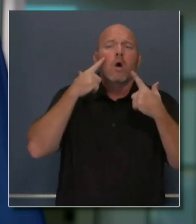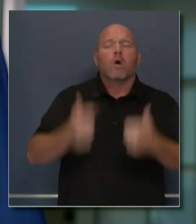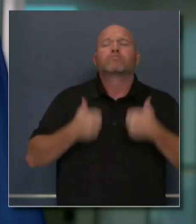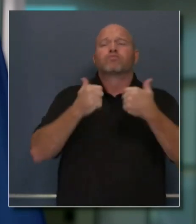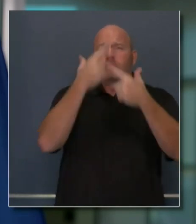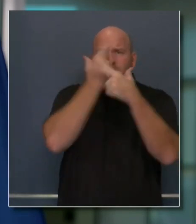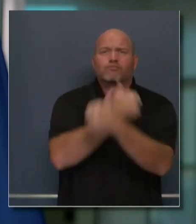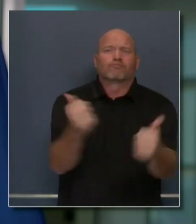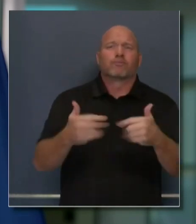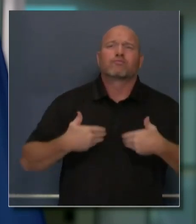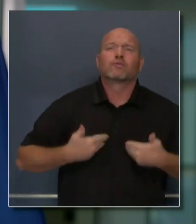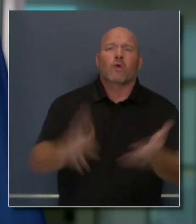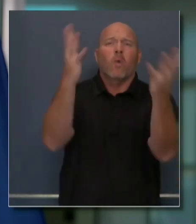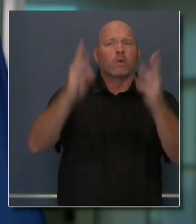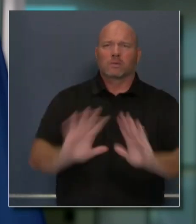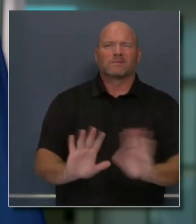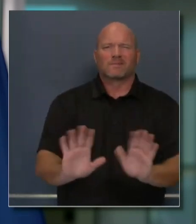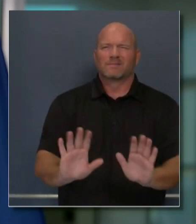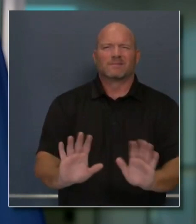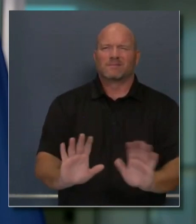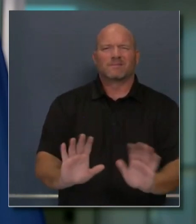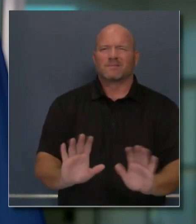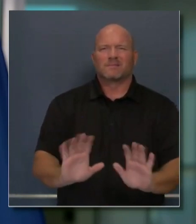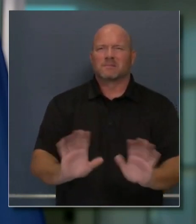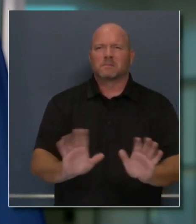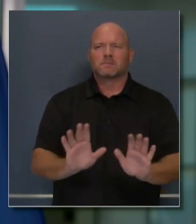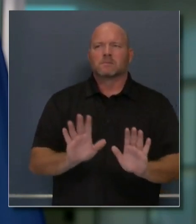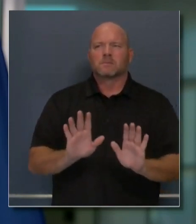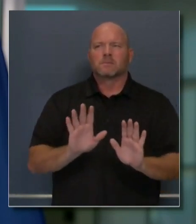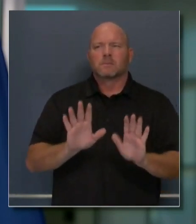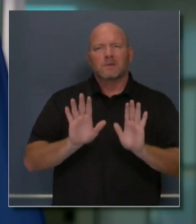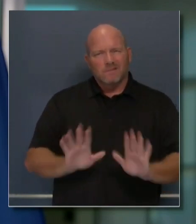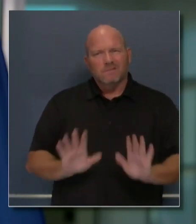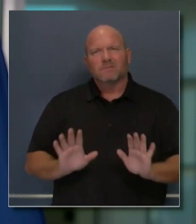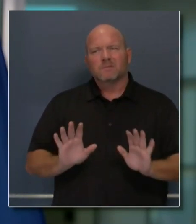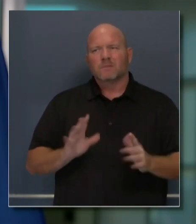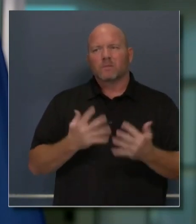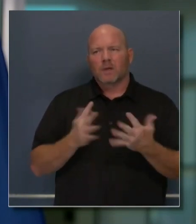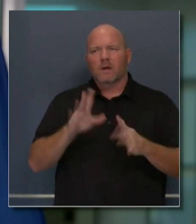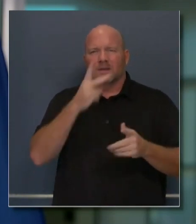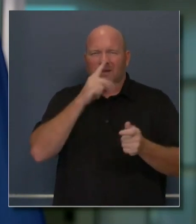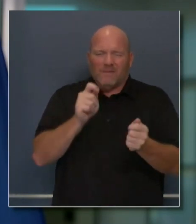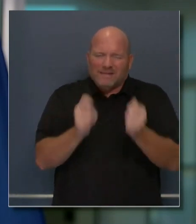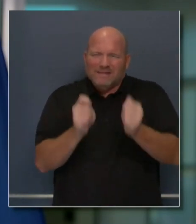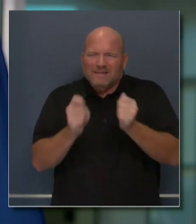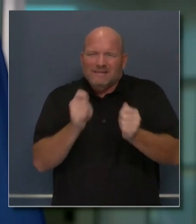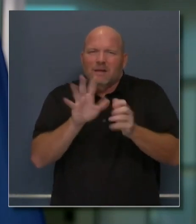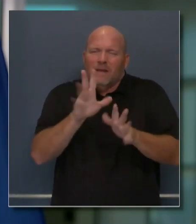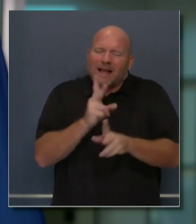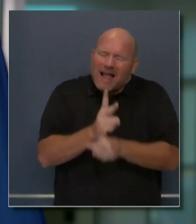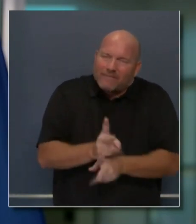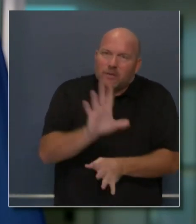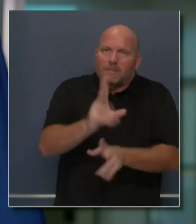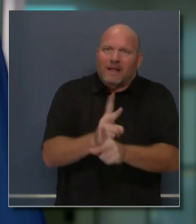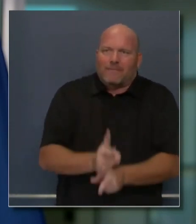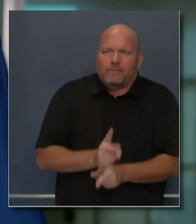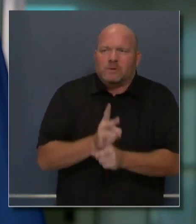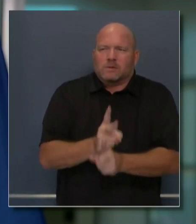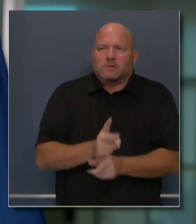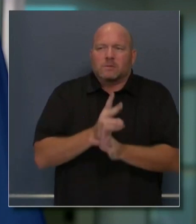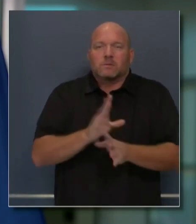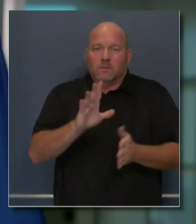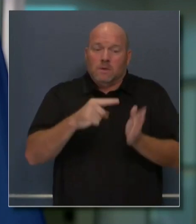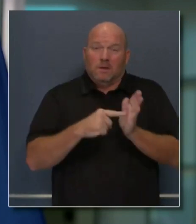form as it relates to kinds of activities we've seen in the past, even modified activities. We want to caution against that. But we are entering